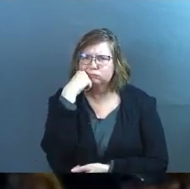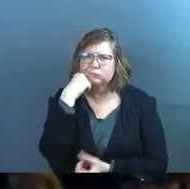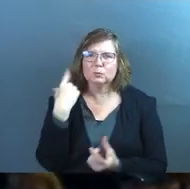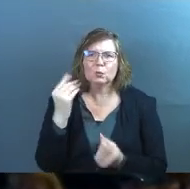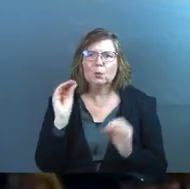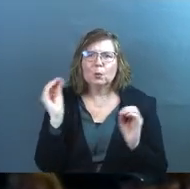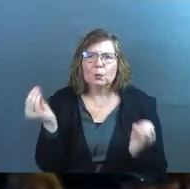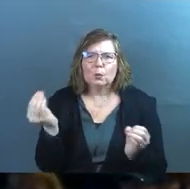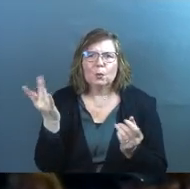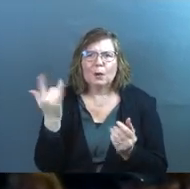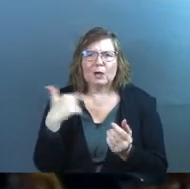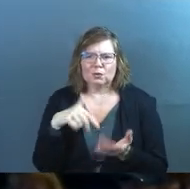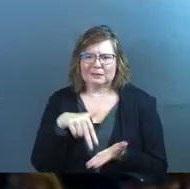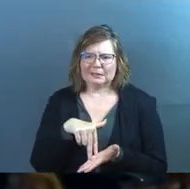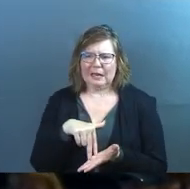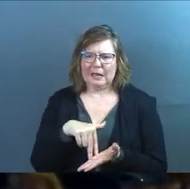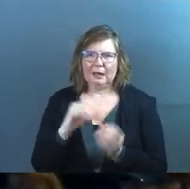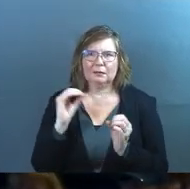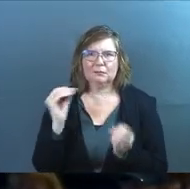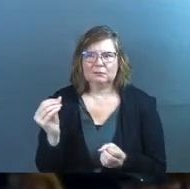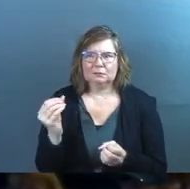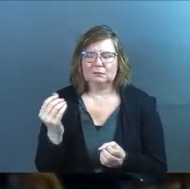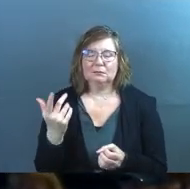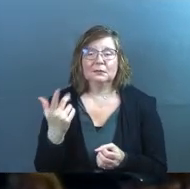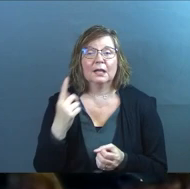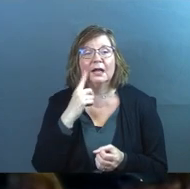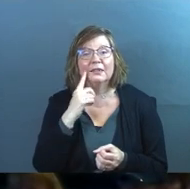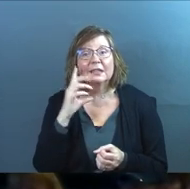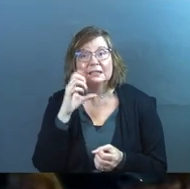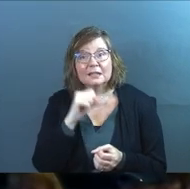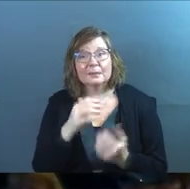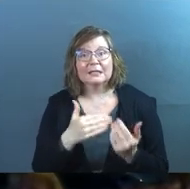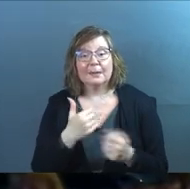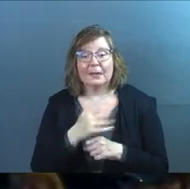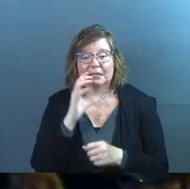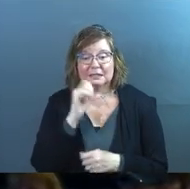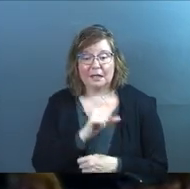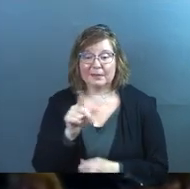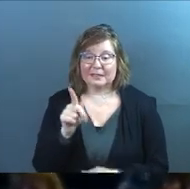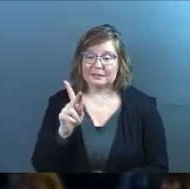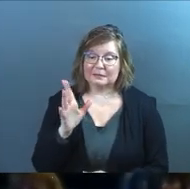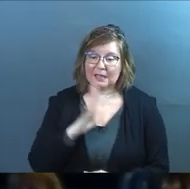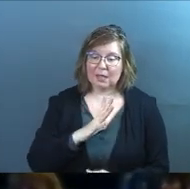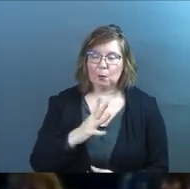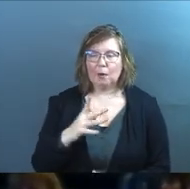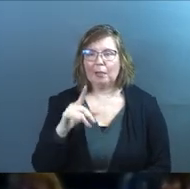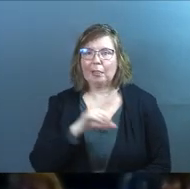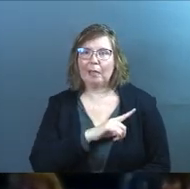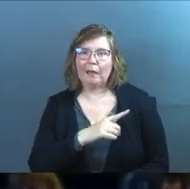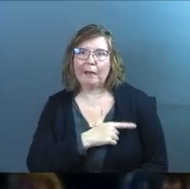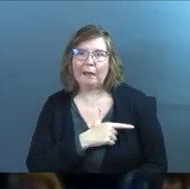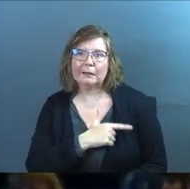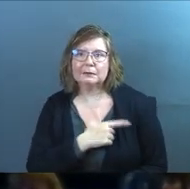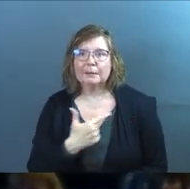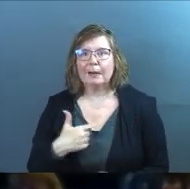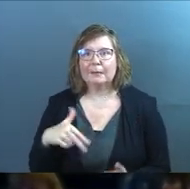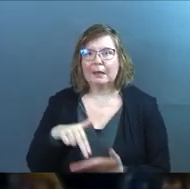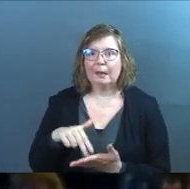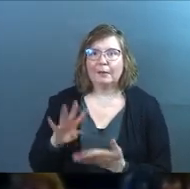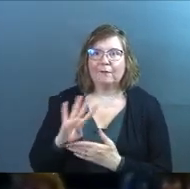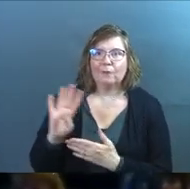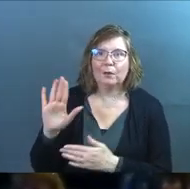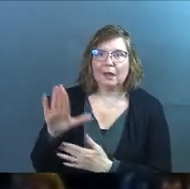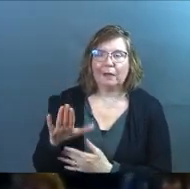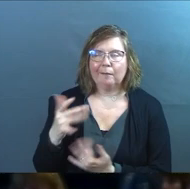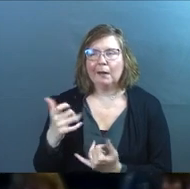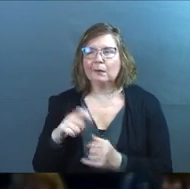idle? Why are you just standing here? You know, and I think the assumption, it's easy to make the assumption, these guys were like the lazy guys, maybe they got up at like 4 p.m. or like, now